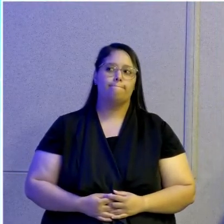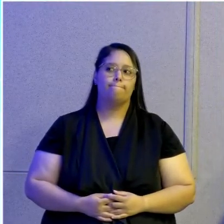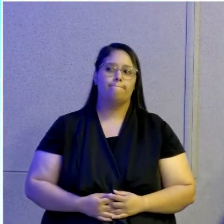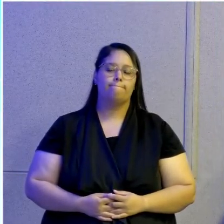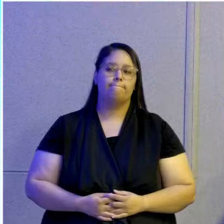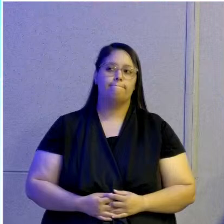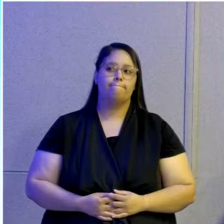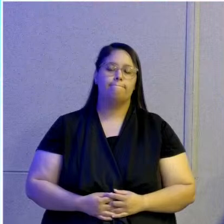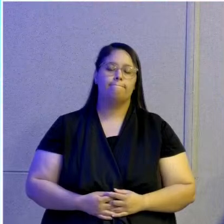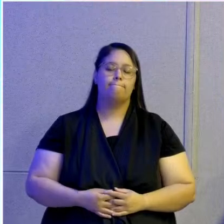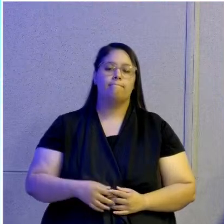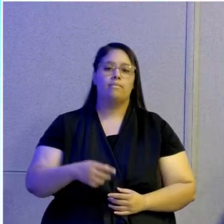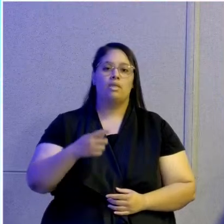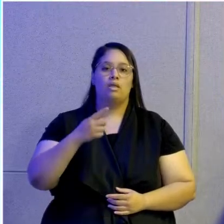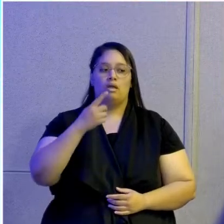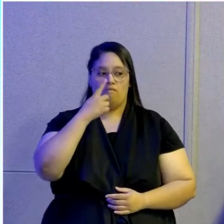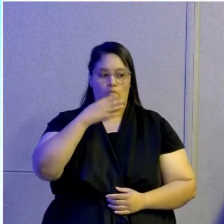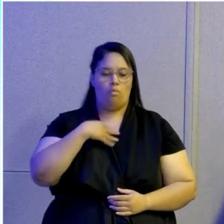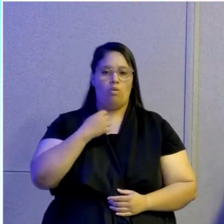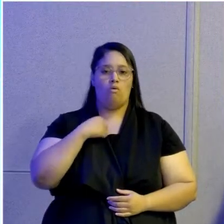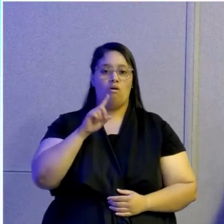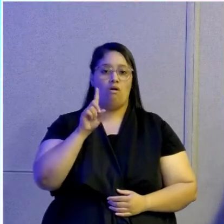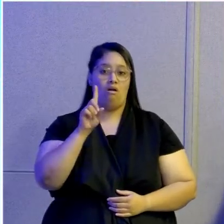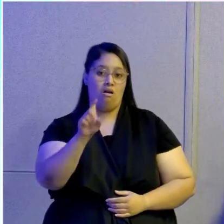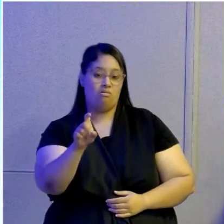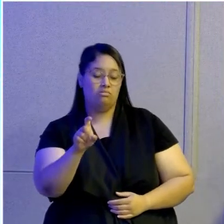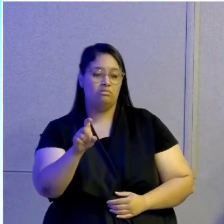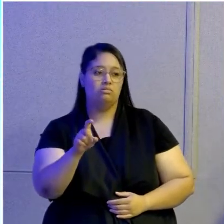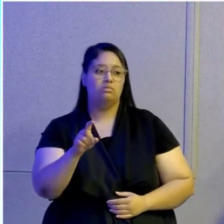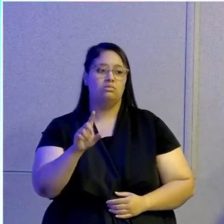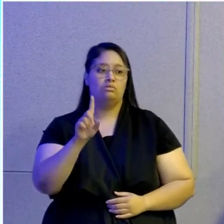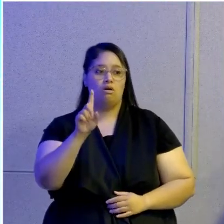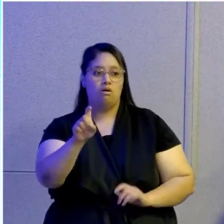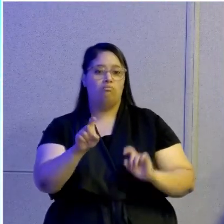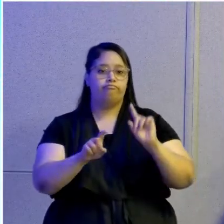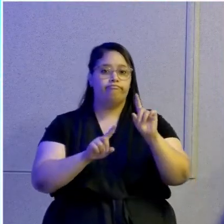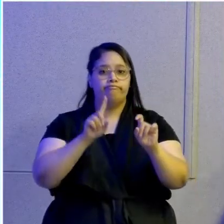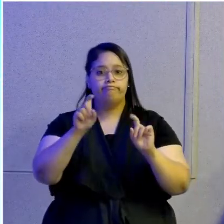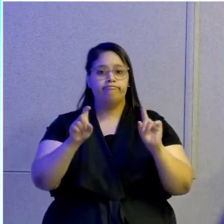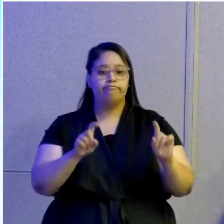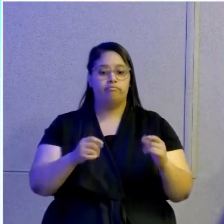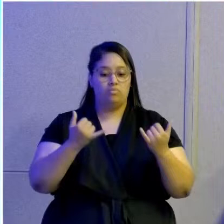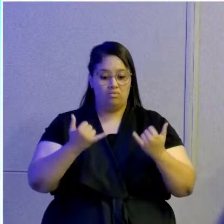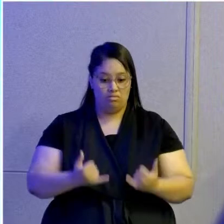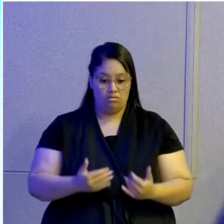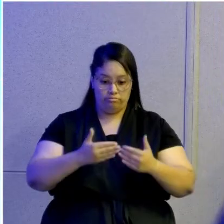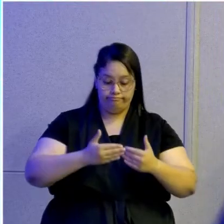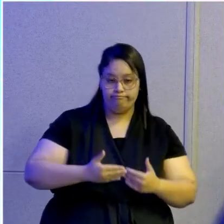let us ask our questions. Let us ask these questions. Where to from here?